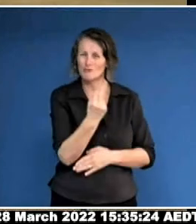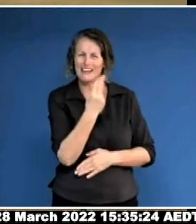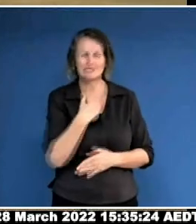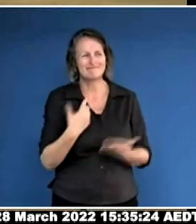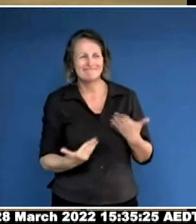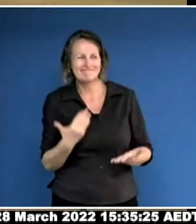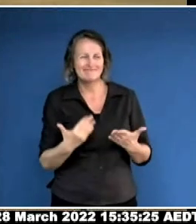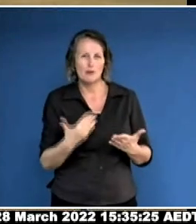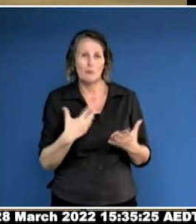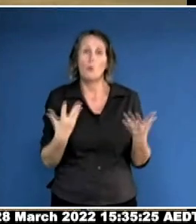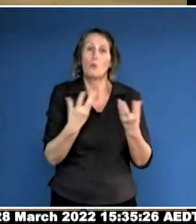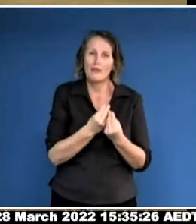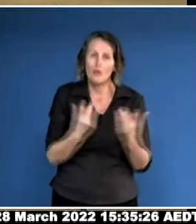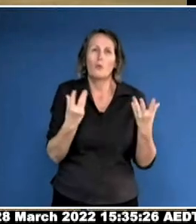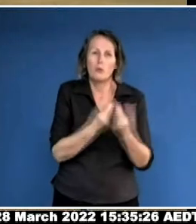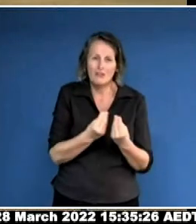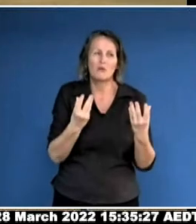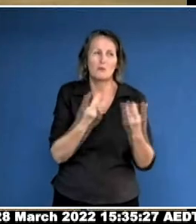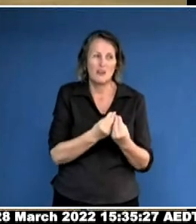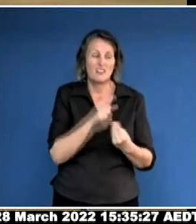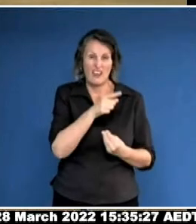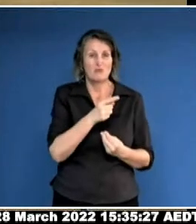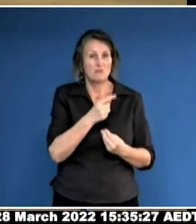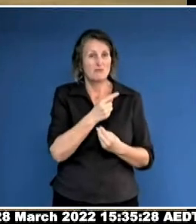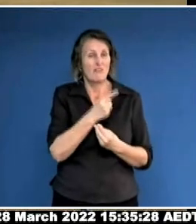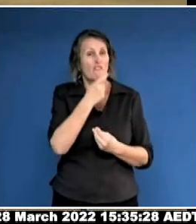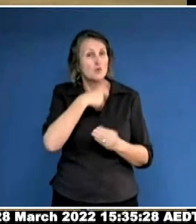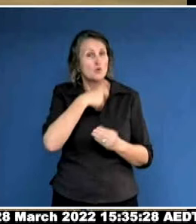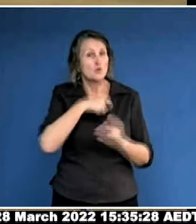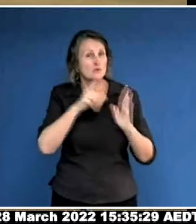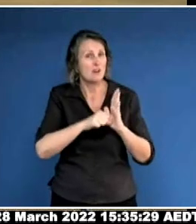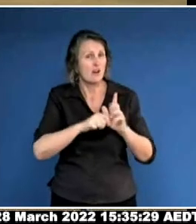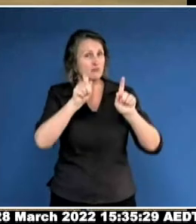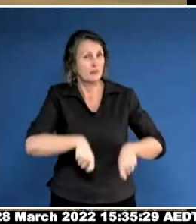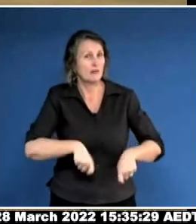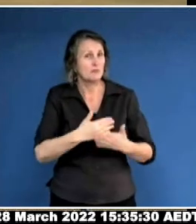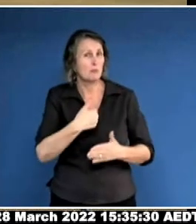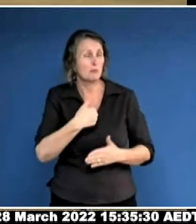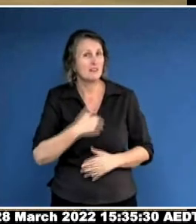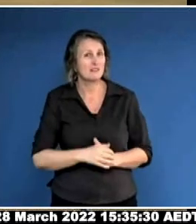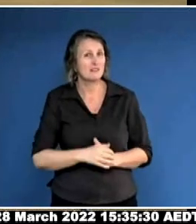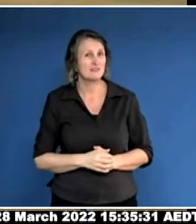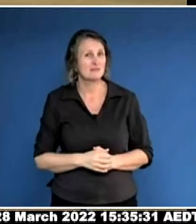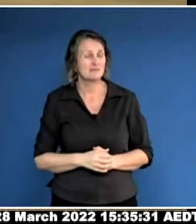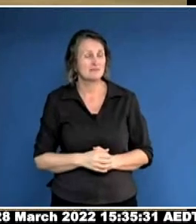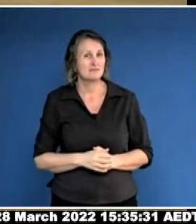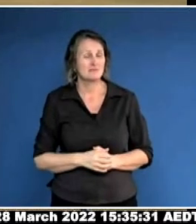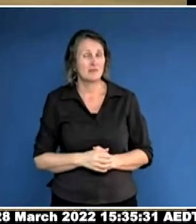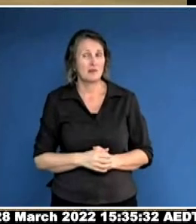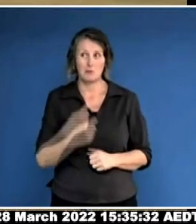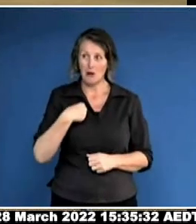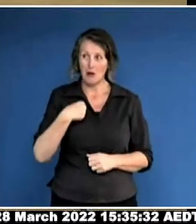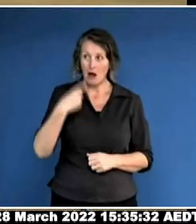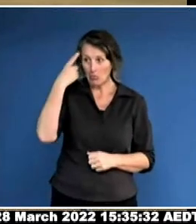We spent time together and he sexually assaulted me on a number of occasions. I think I saw the sexual assault as something that